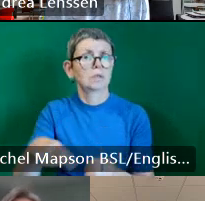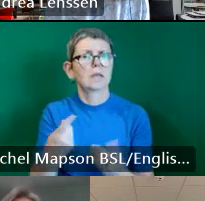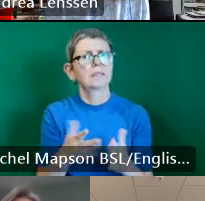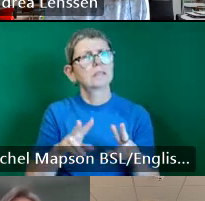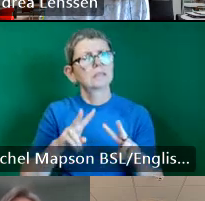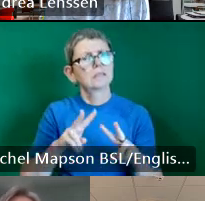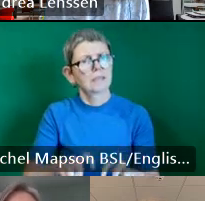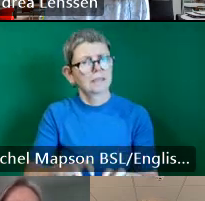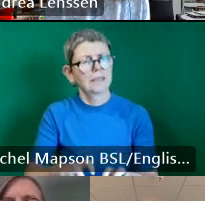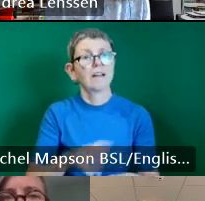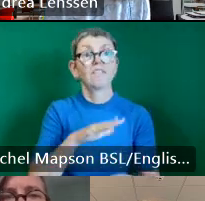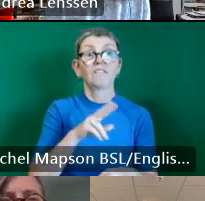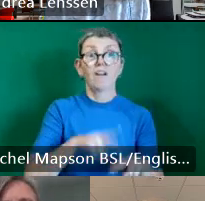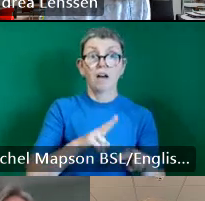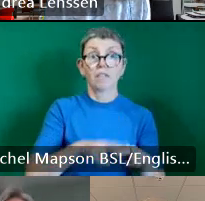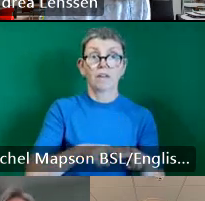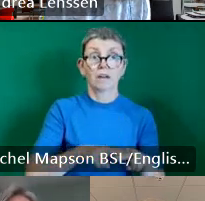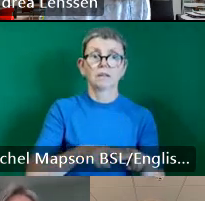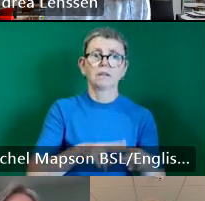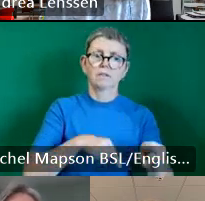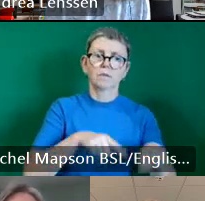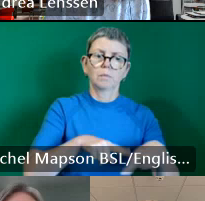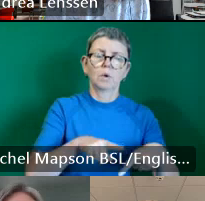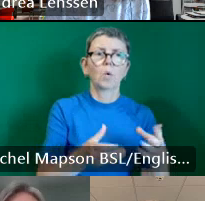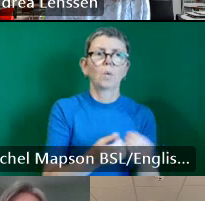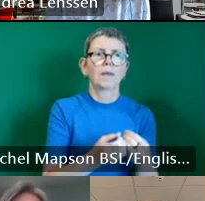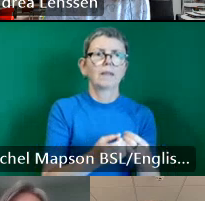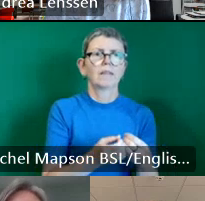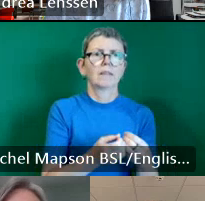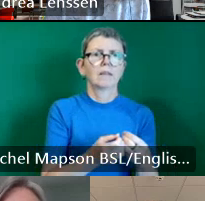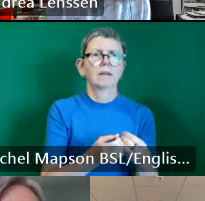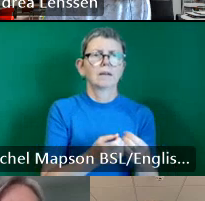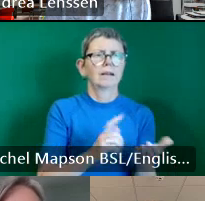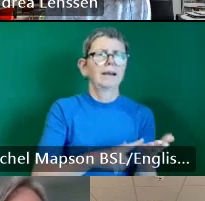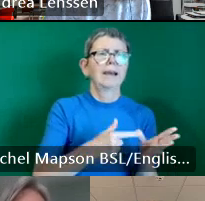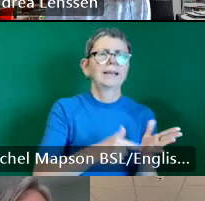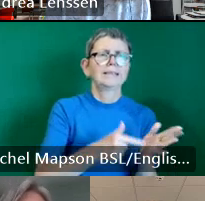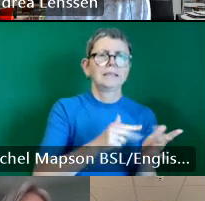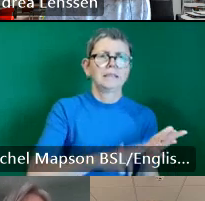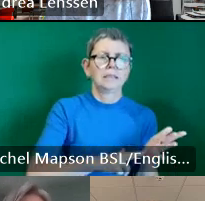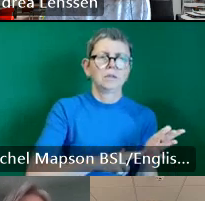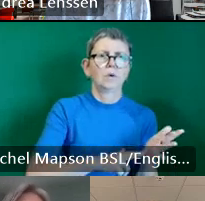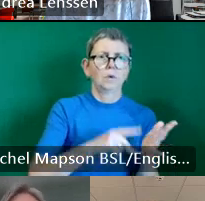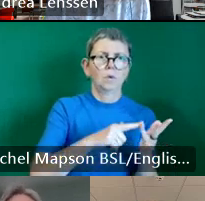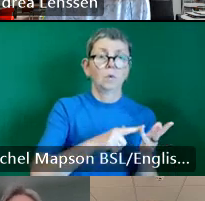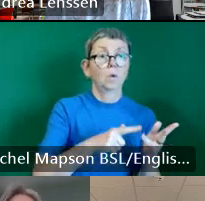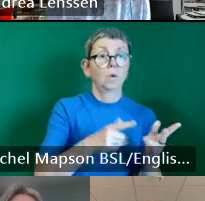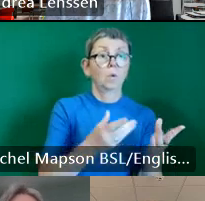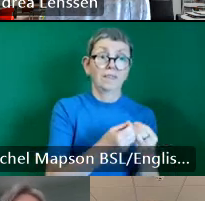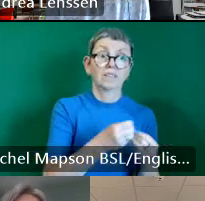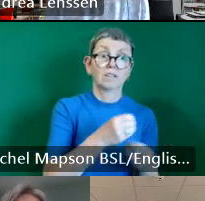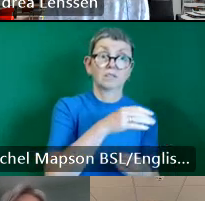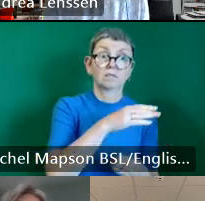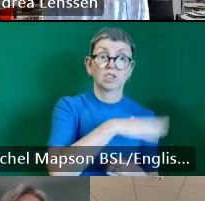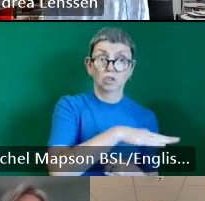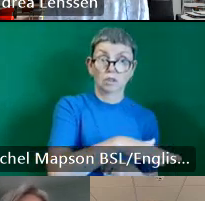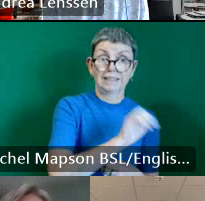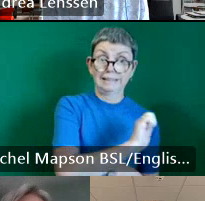playing soccer with his Latin American father playing soccer with his kids. He broke his leg playing